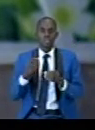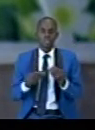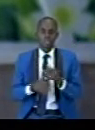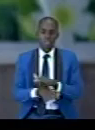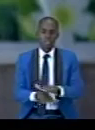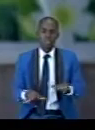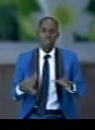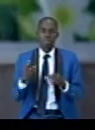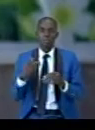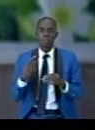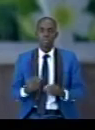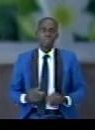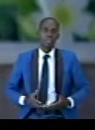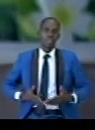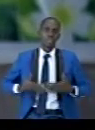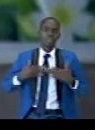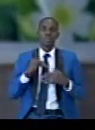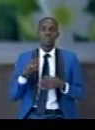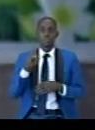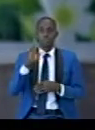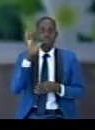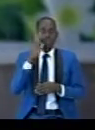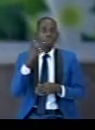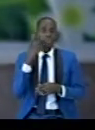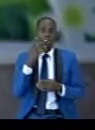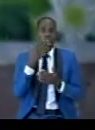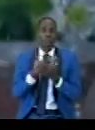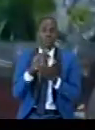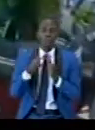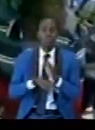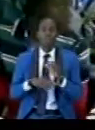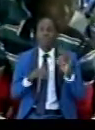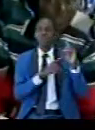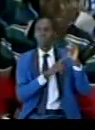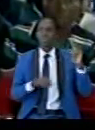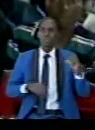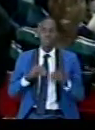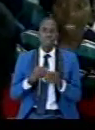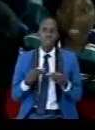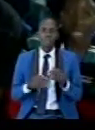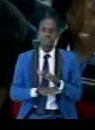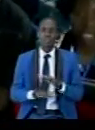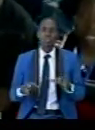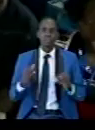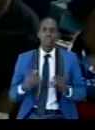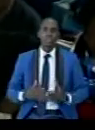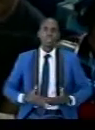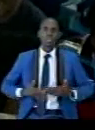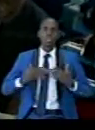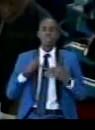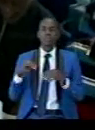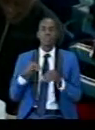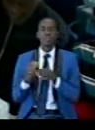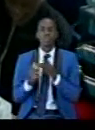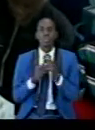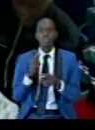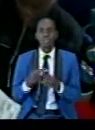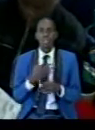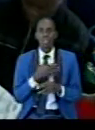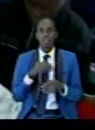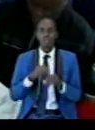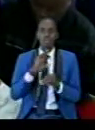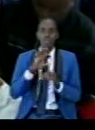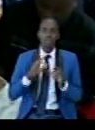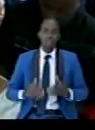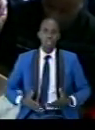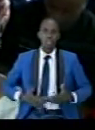living. You see the goodness of the Lord in the land of the living. And in your life, everything he